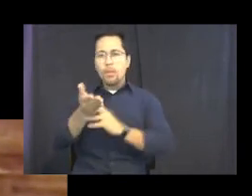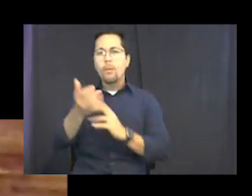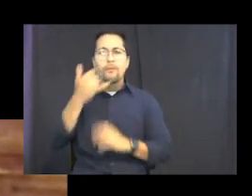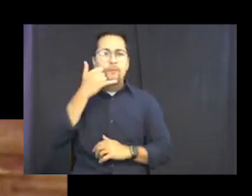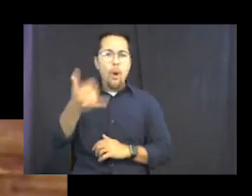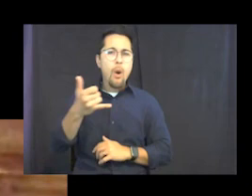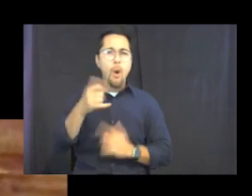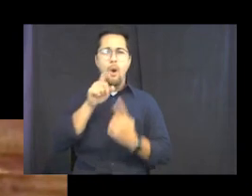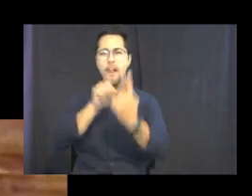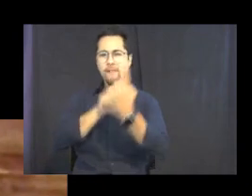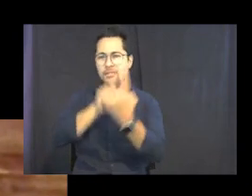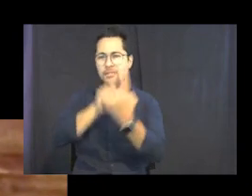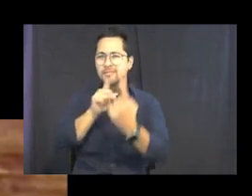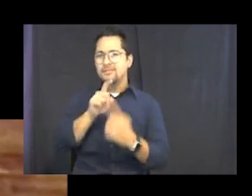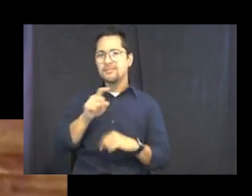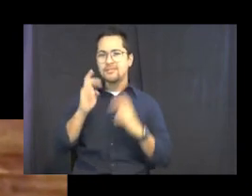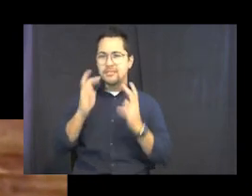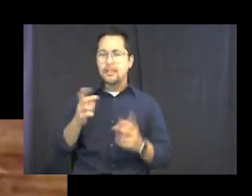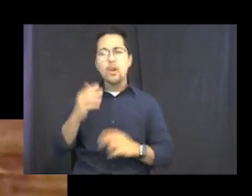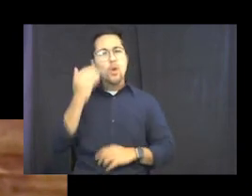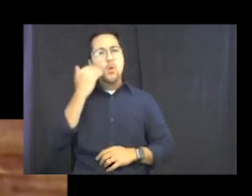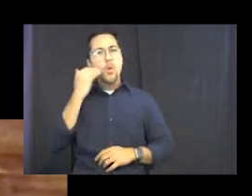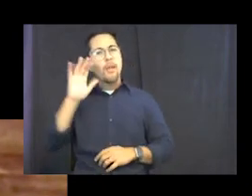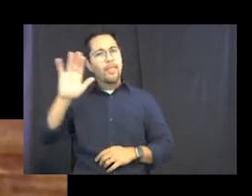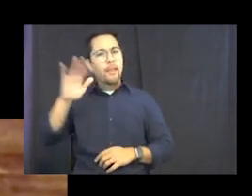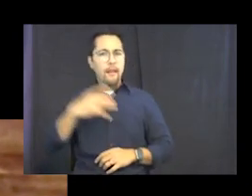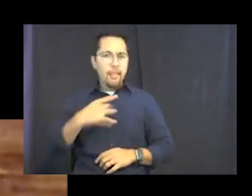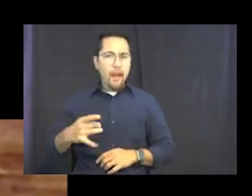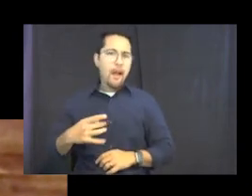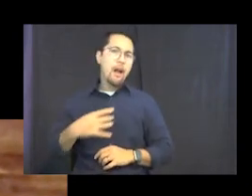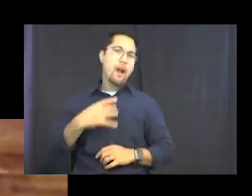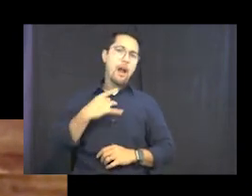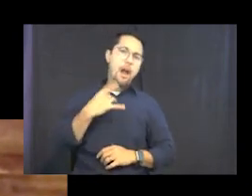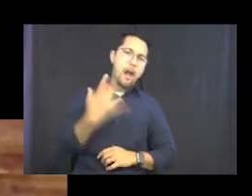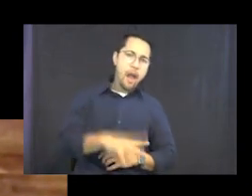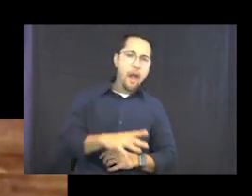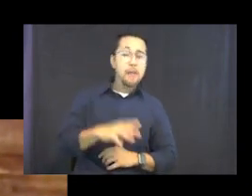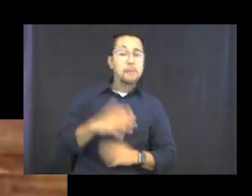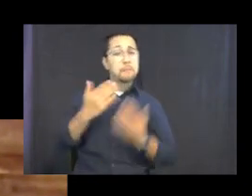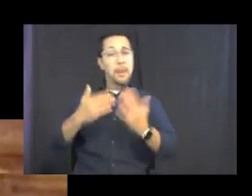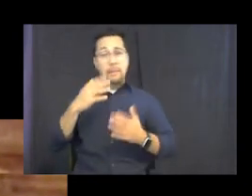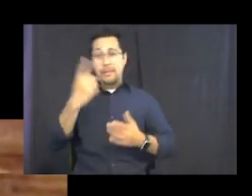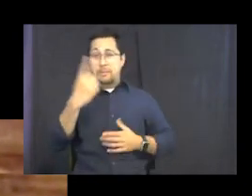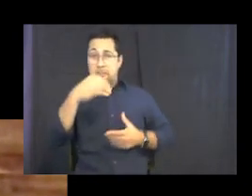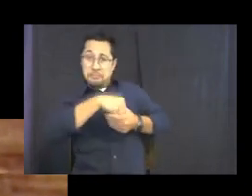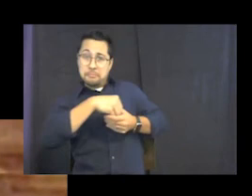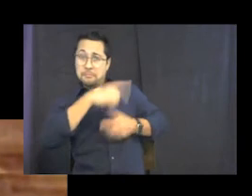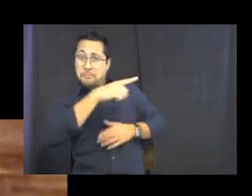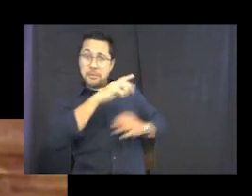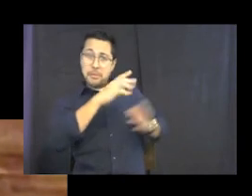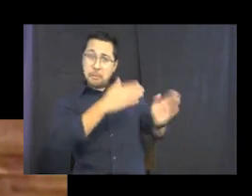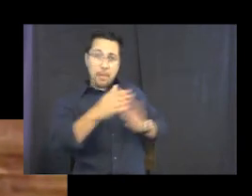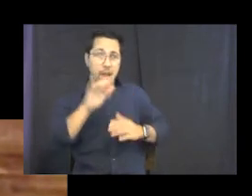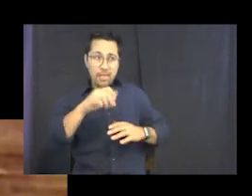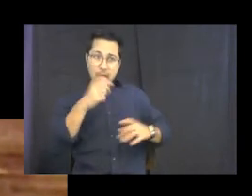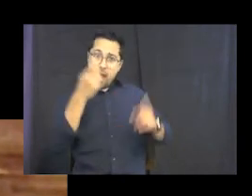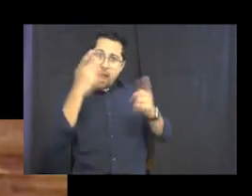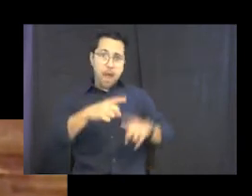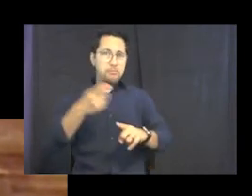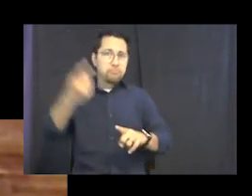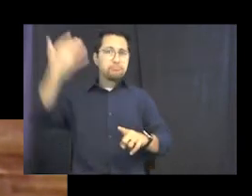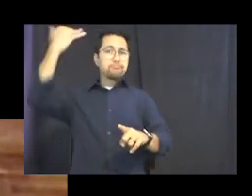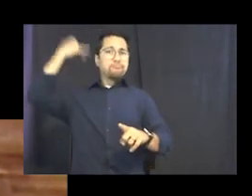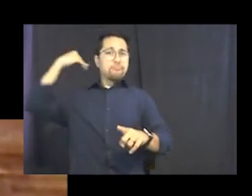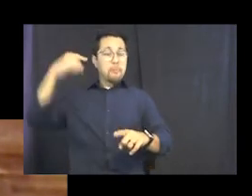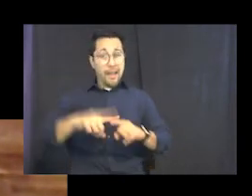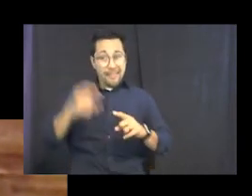call or a face-to-face visit, getting to know their likes and dislikes, because maybe it's something in that plan that happened years ago, and